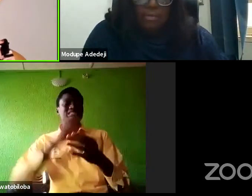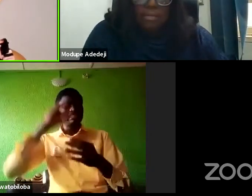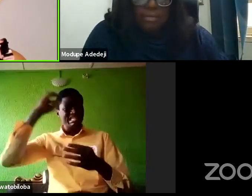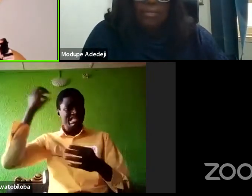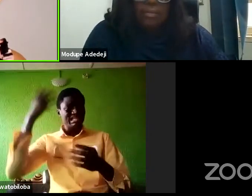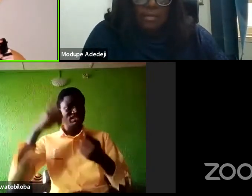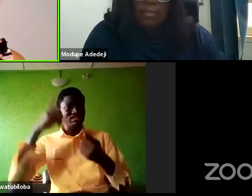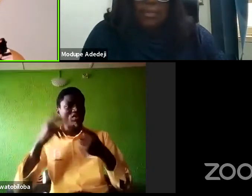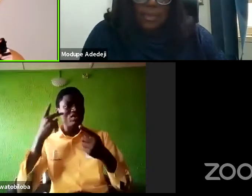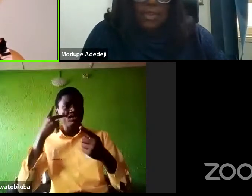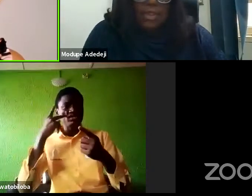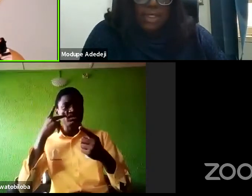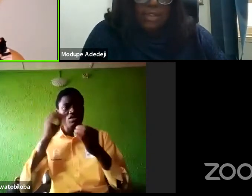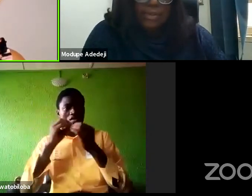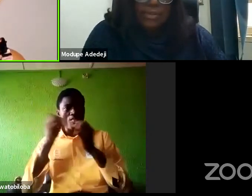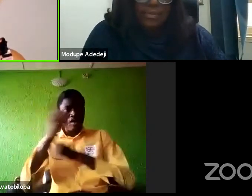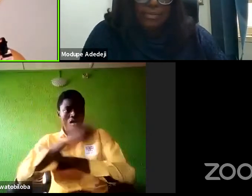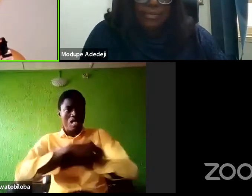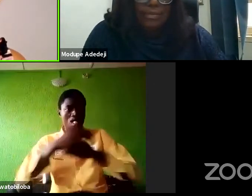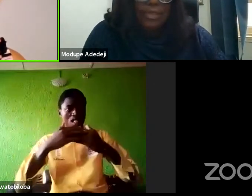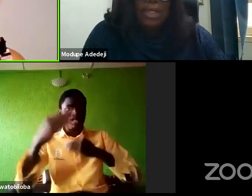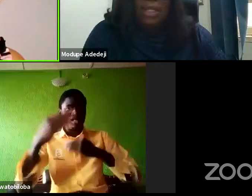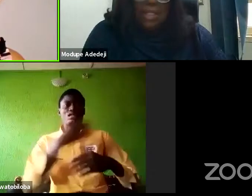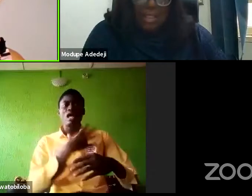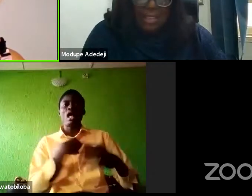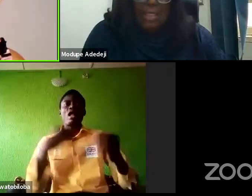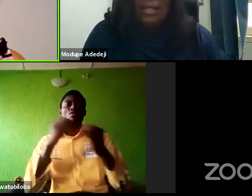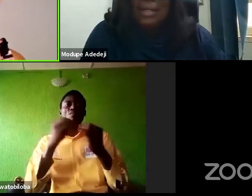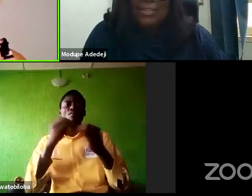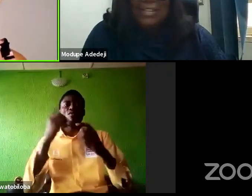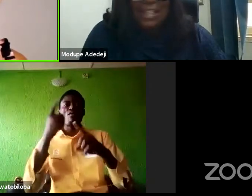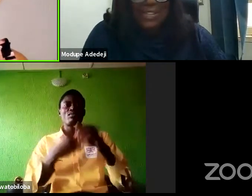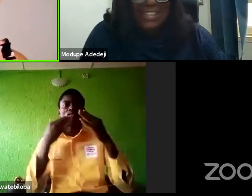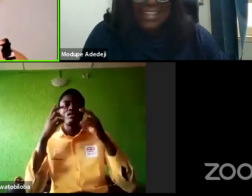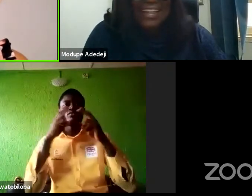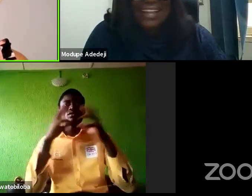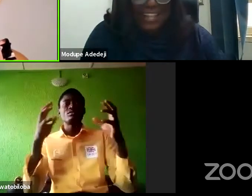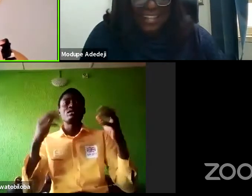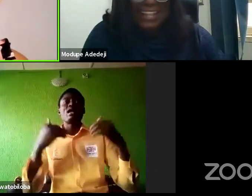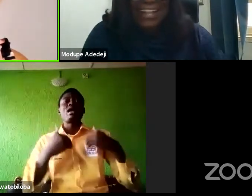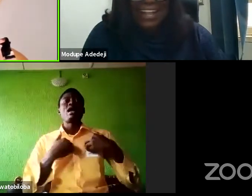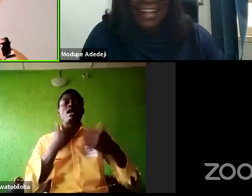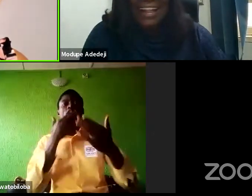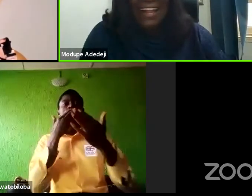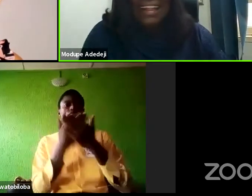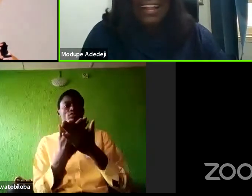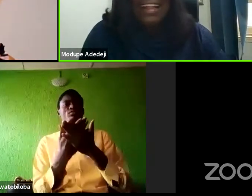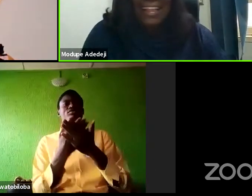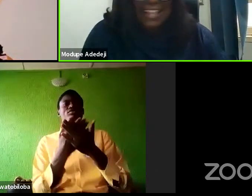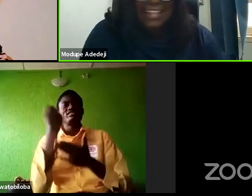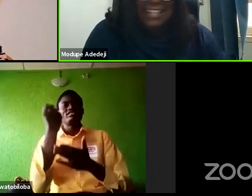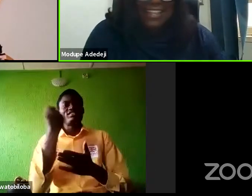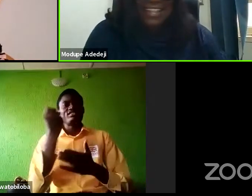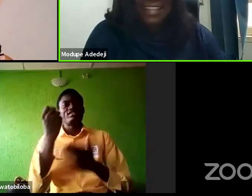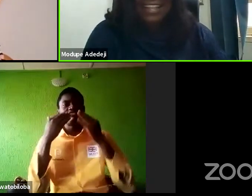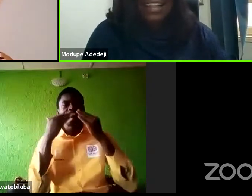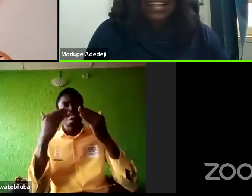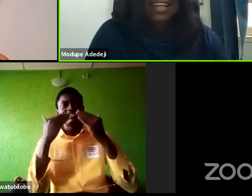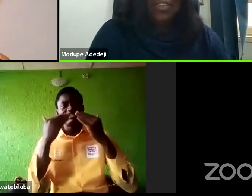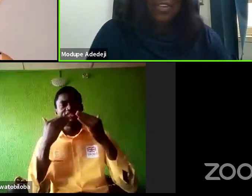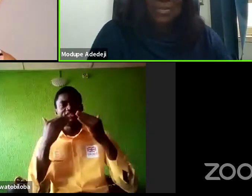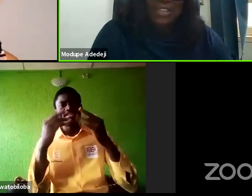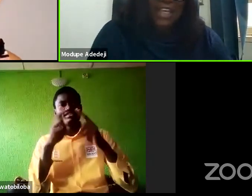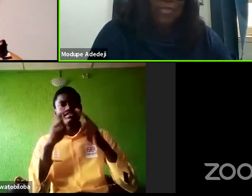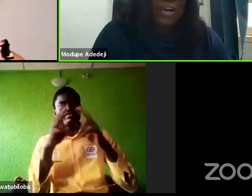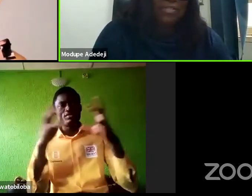of us. Thank you very much, and have a good Friday. Have a good Saturday. I'm sorry. Thank you.